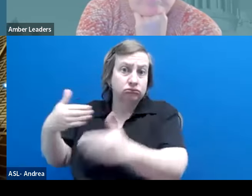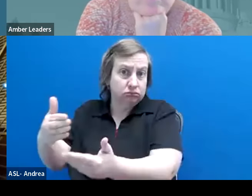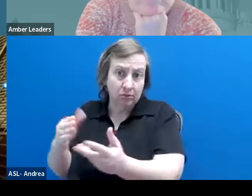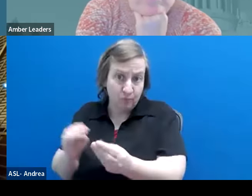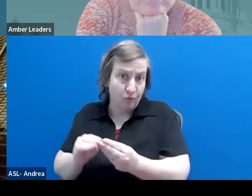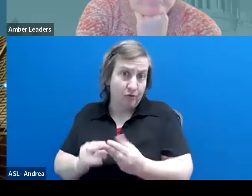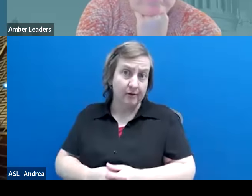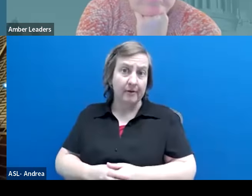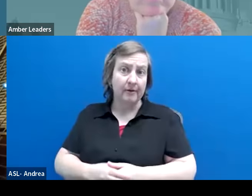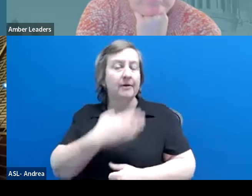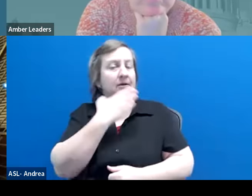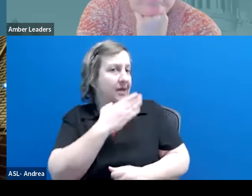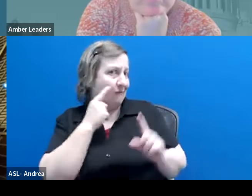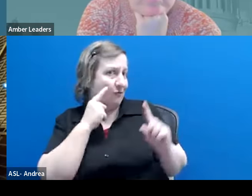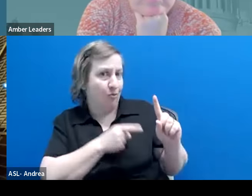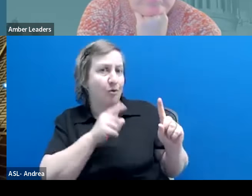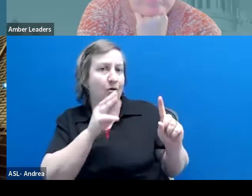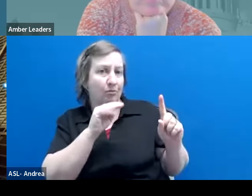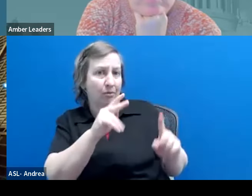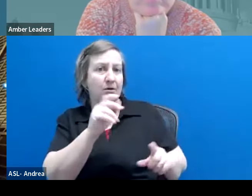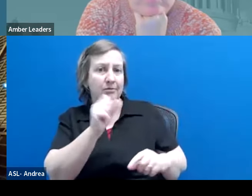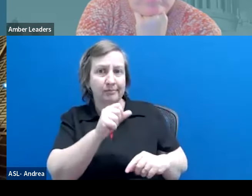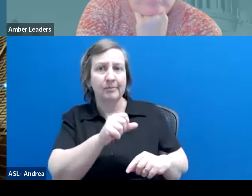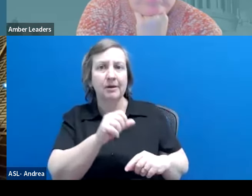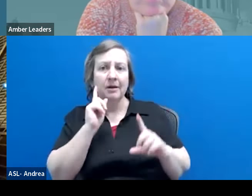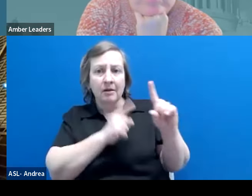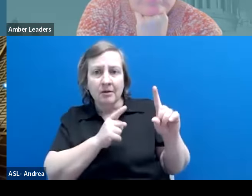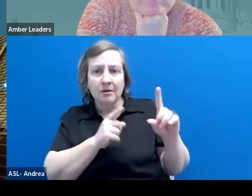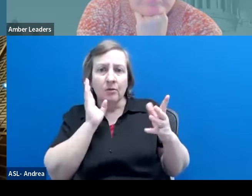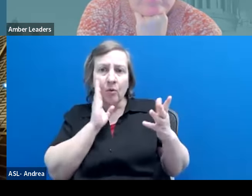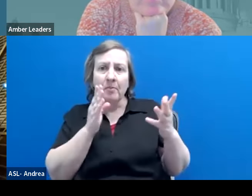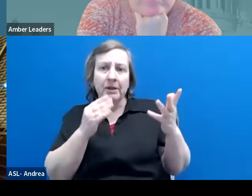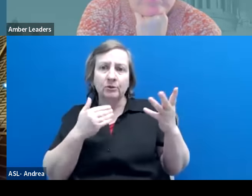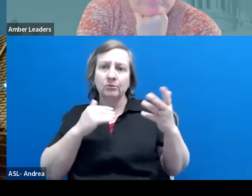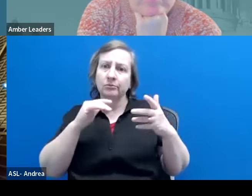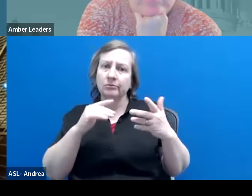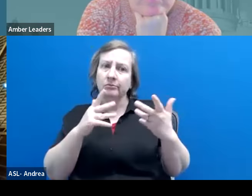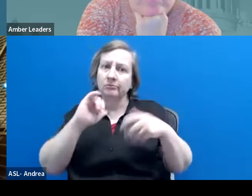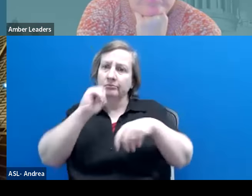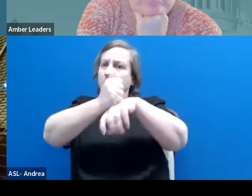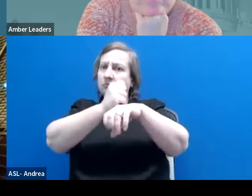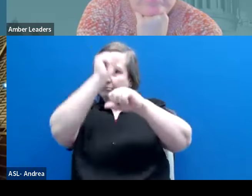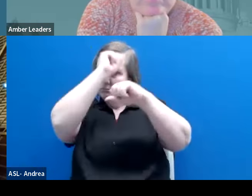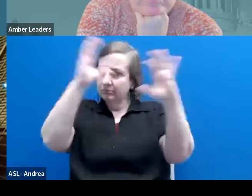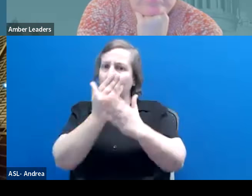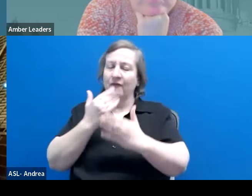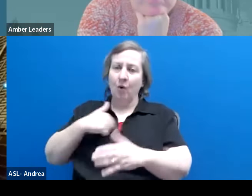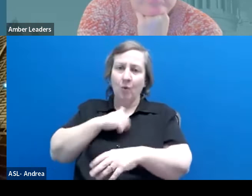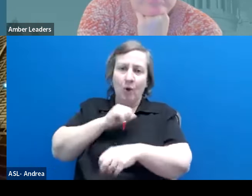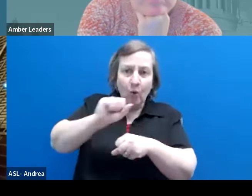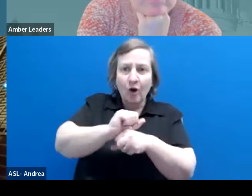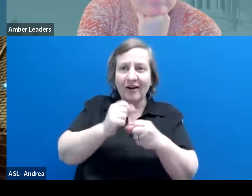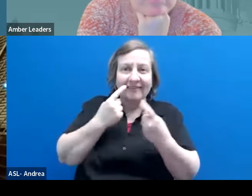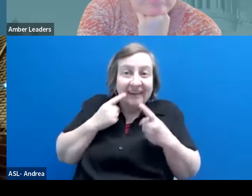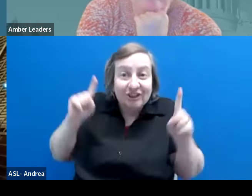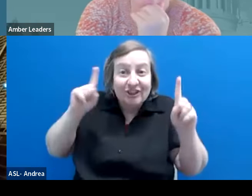Thanks for making that point, Mark. So yes, the objective, it sounds like, would be to have this in place before we really start doing work on how to achieve the